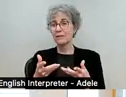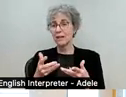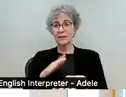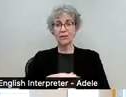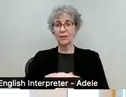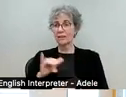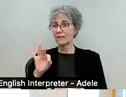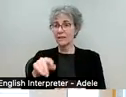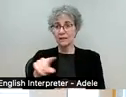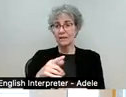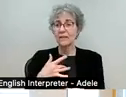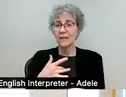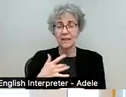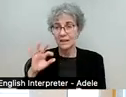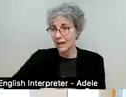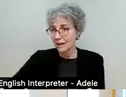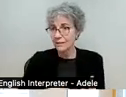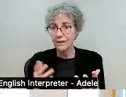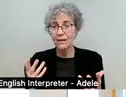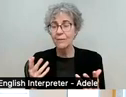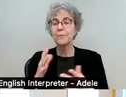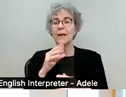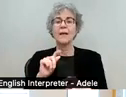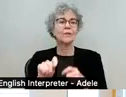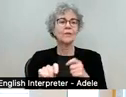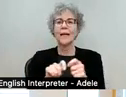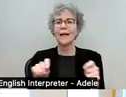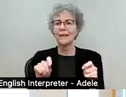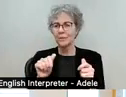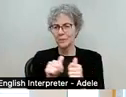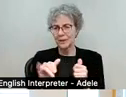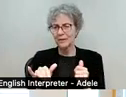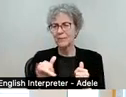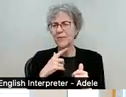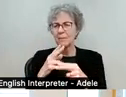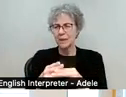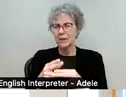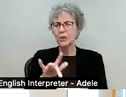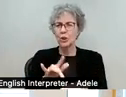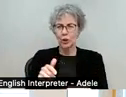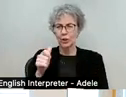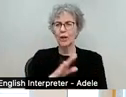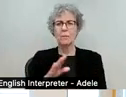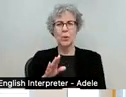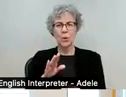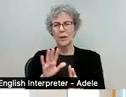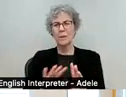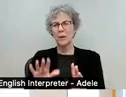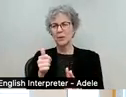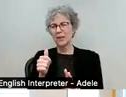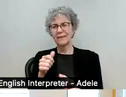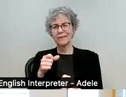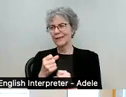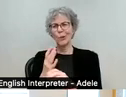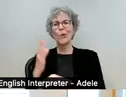helpful. And just to end on this note, I mentioned earlier that our board made a decision about a decade ago or more